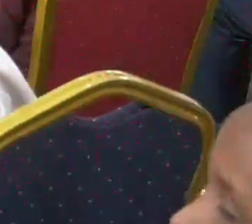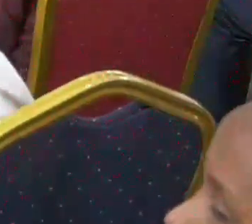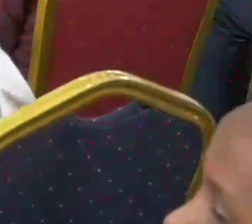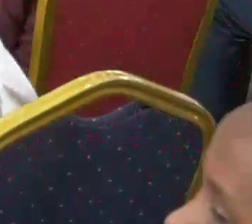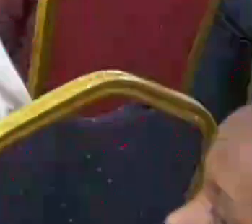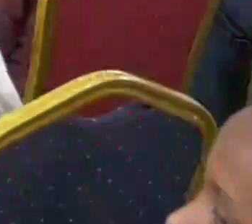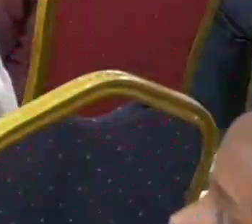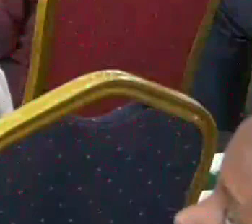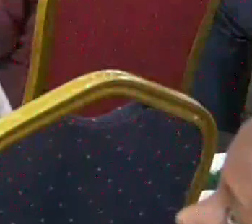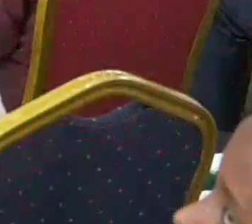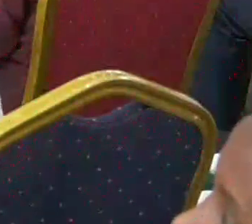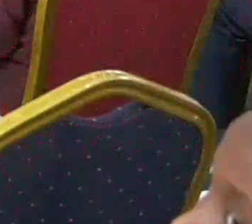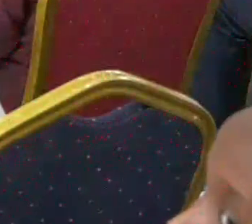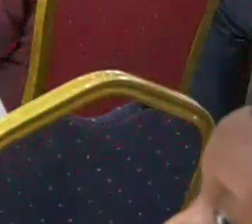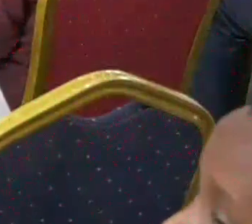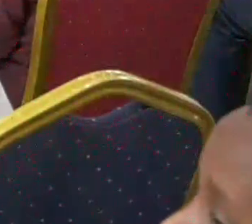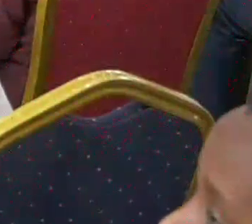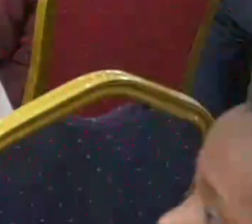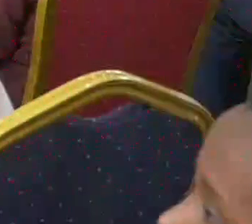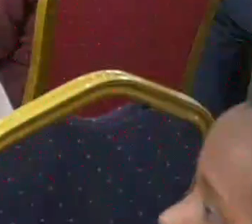Oh, there's another question. Do we continue the questions and then?